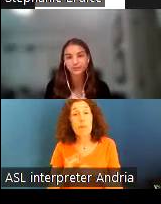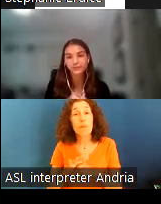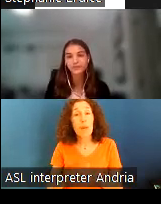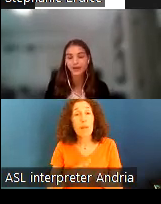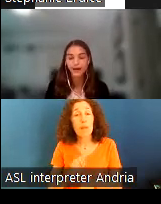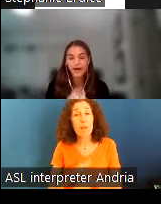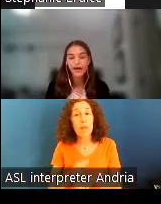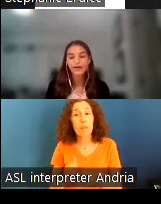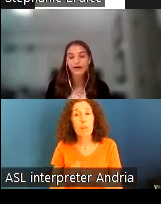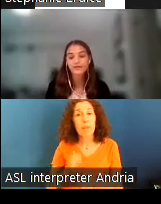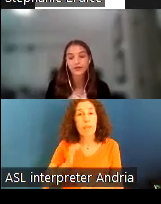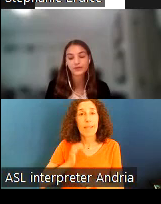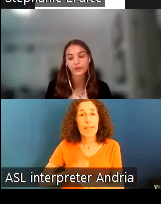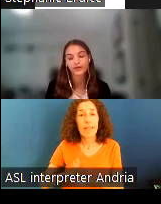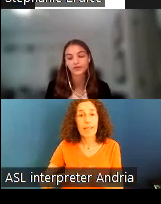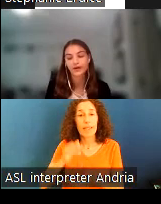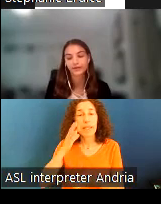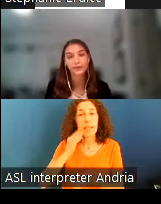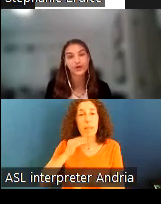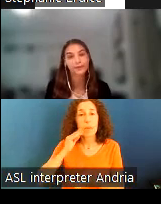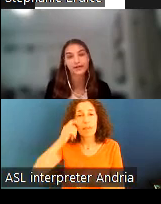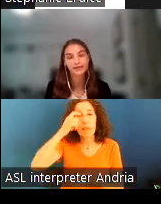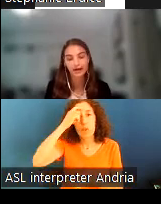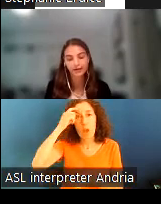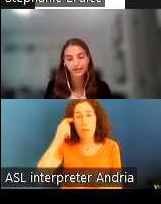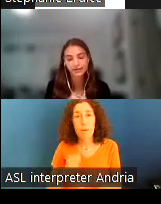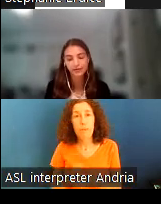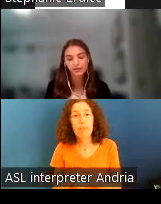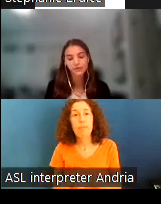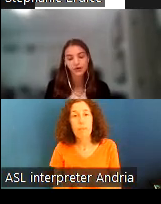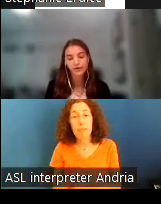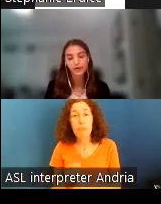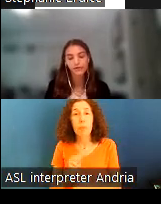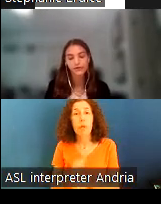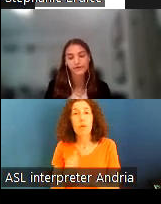trauma. And of those who worked directly with traumatized clients,